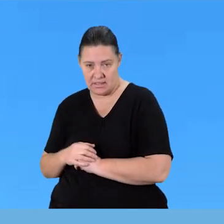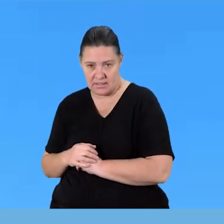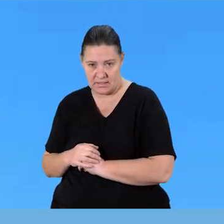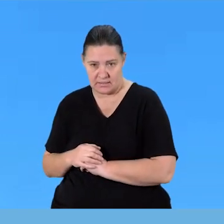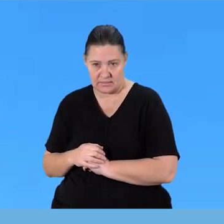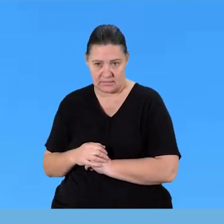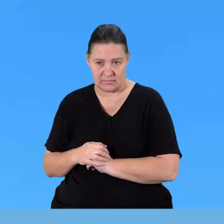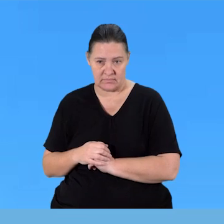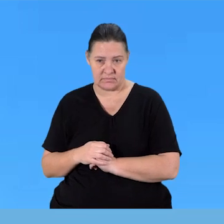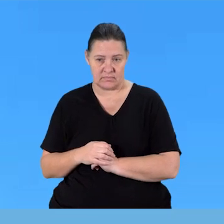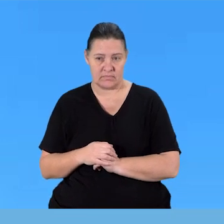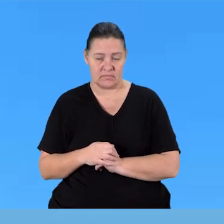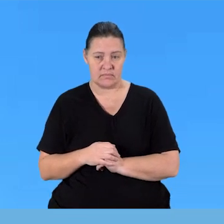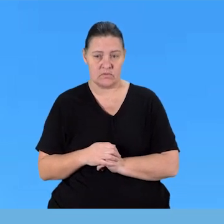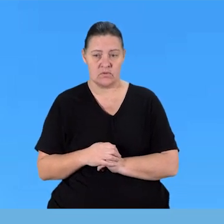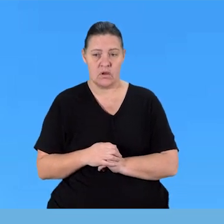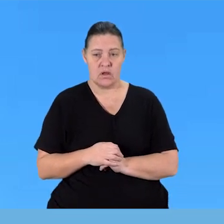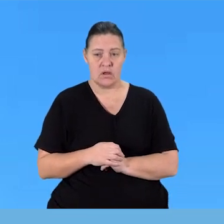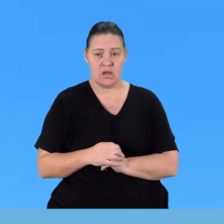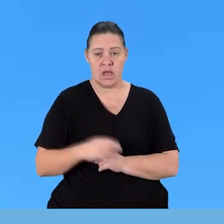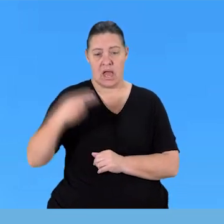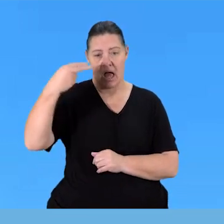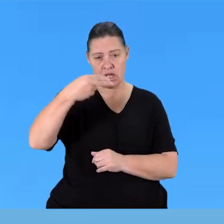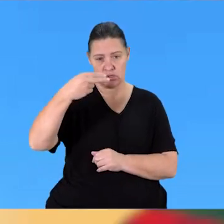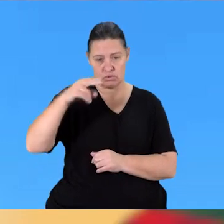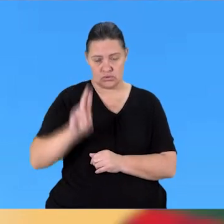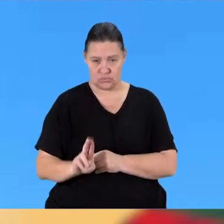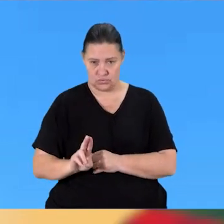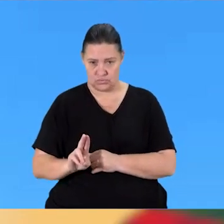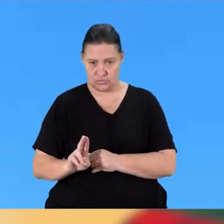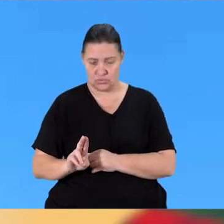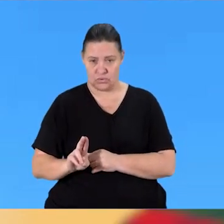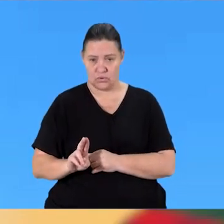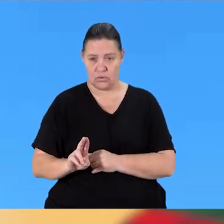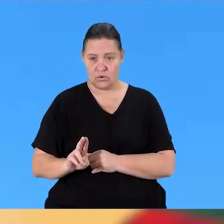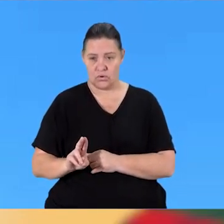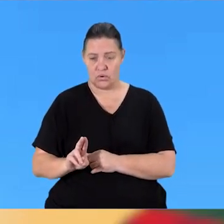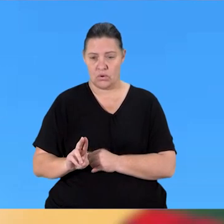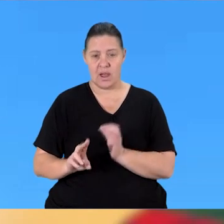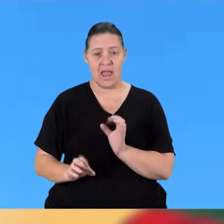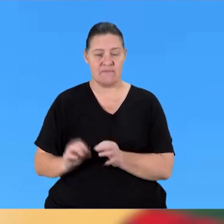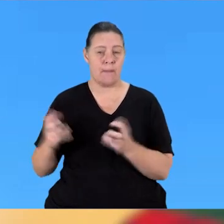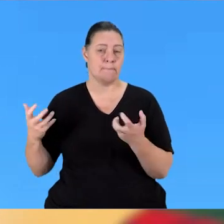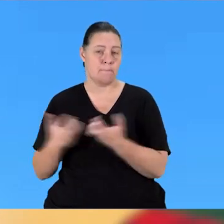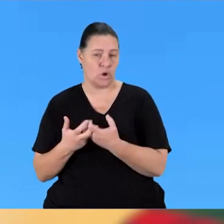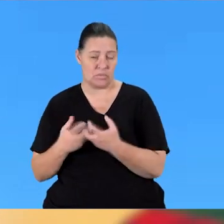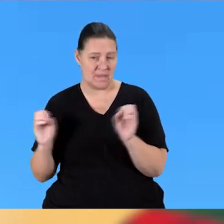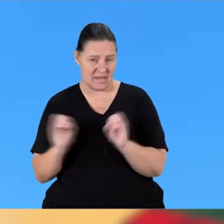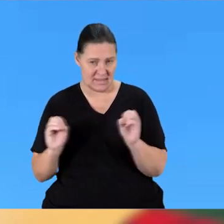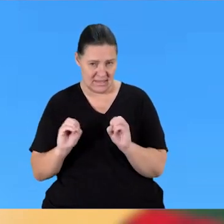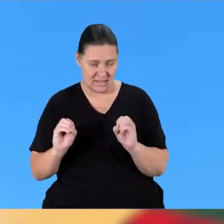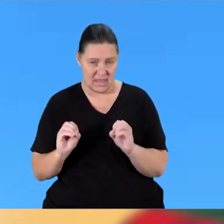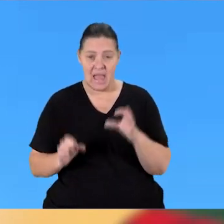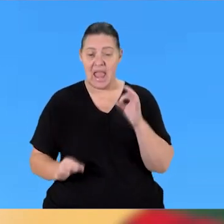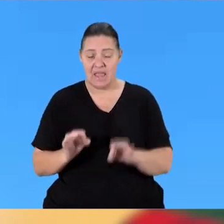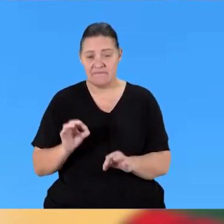chemical symbol of H, remember it's a diatomic molecule, we write it as H2 if it is not bonded with anything. In a